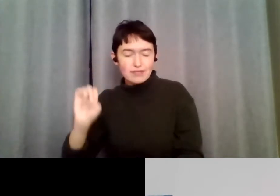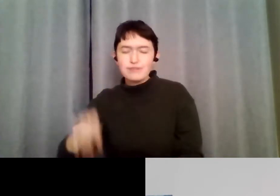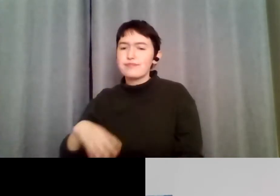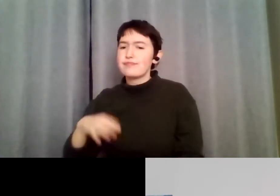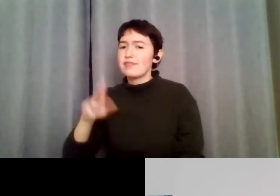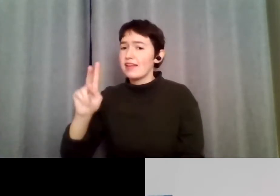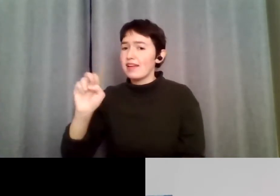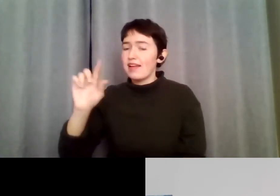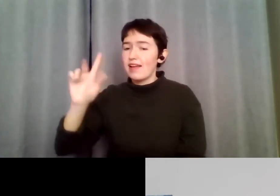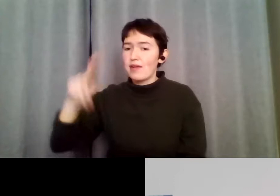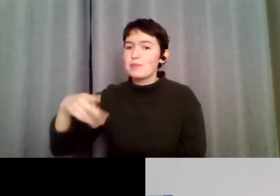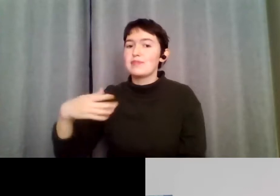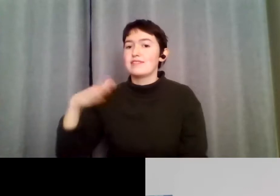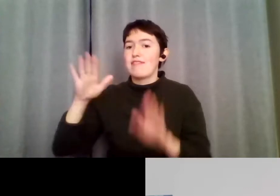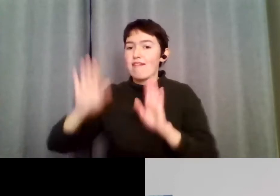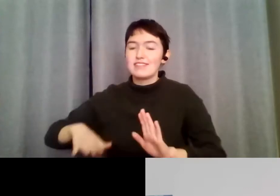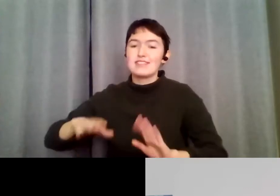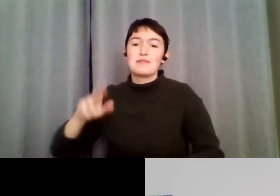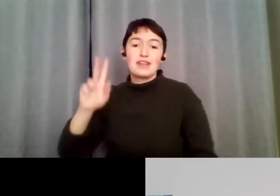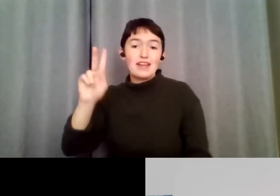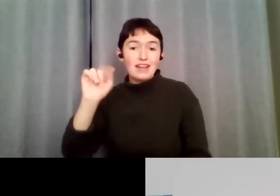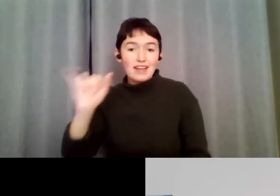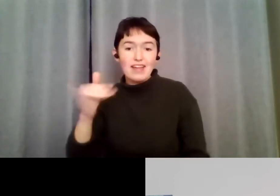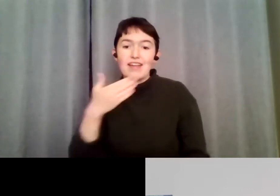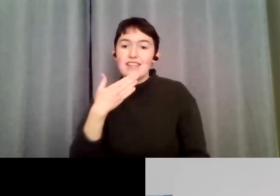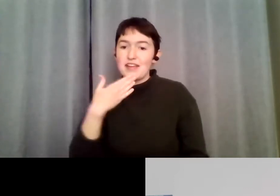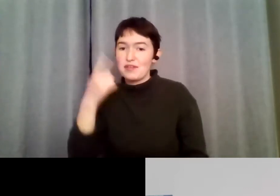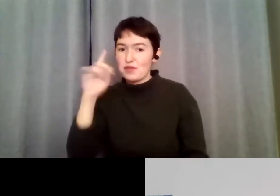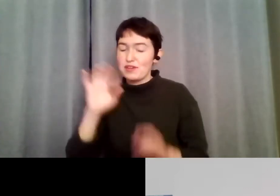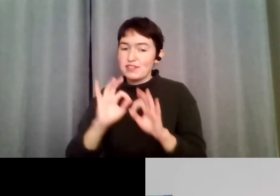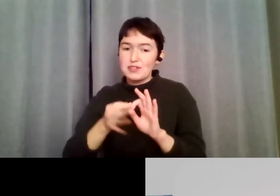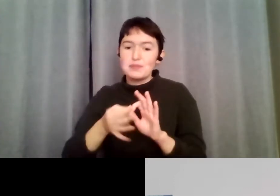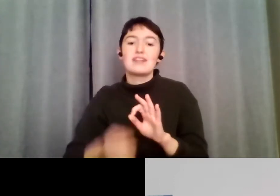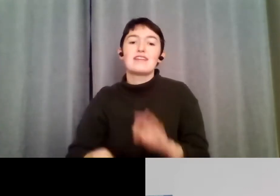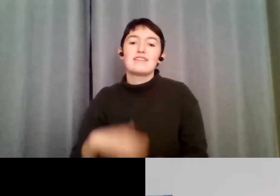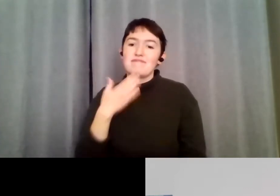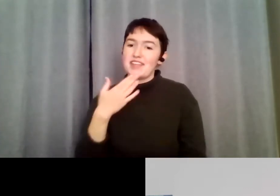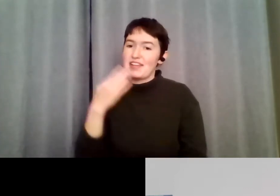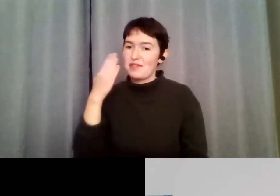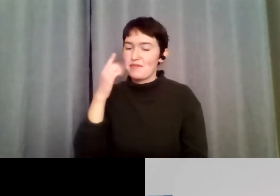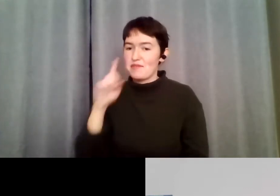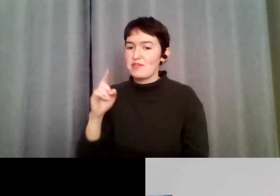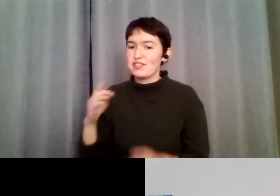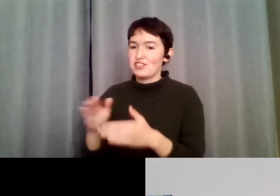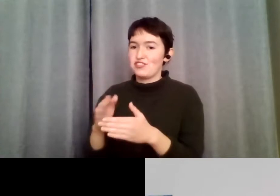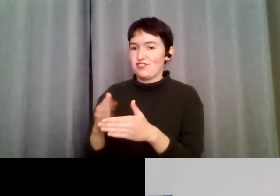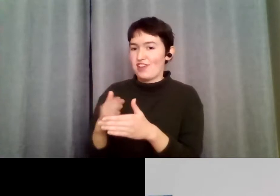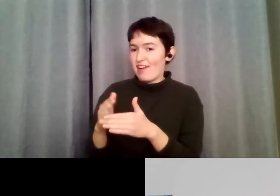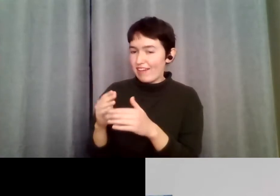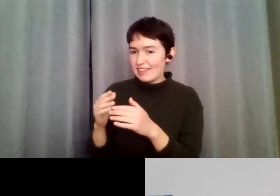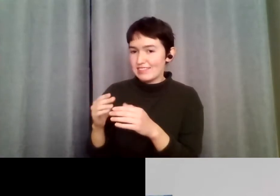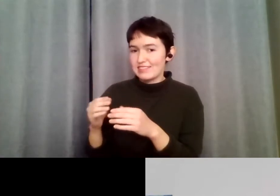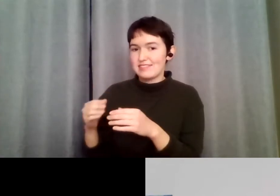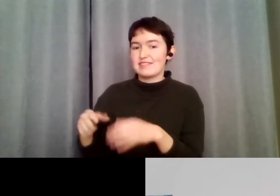then. Kay, thank you for interpreting. Thank you for sharing about the moon, Parvathy. This was so cool. So